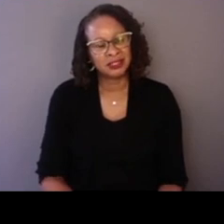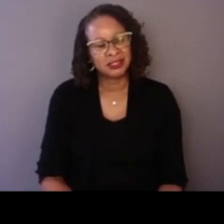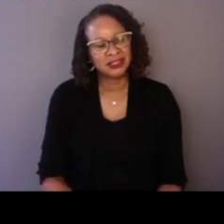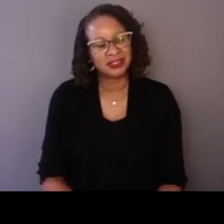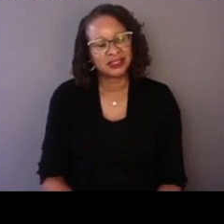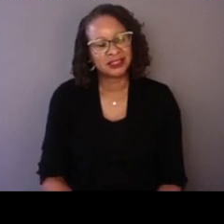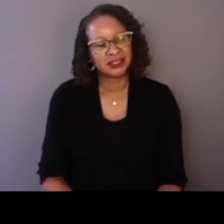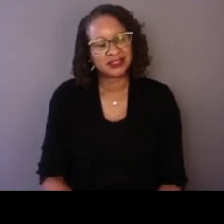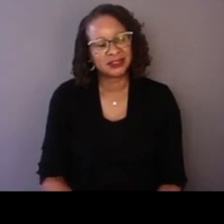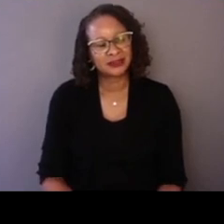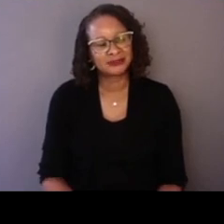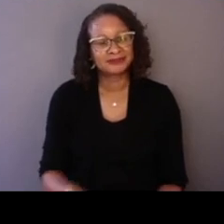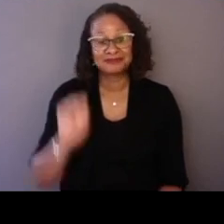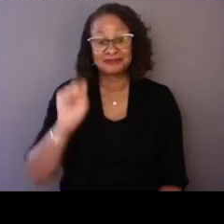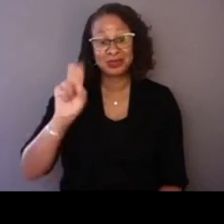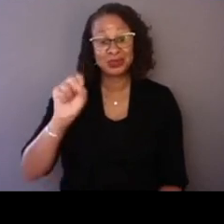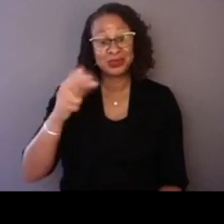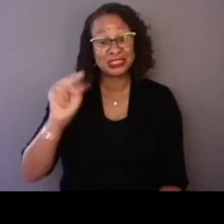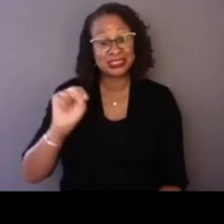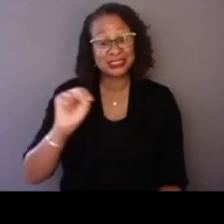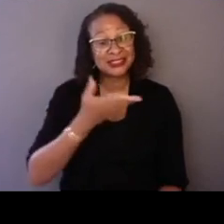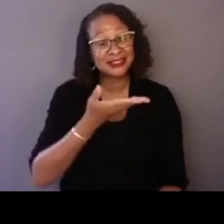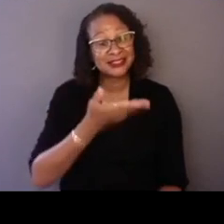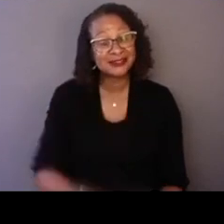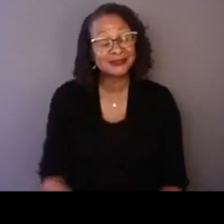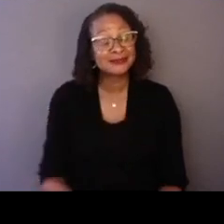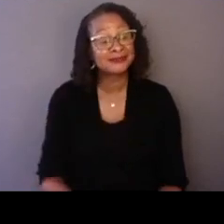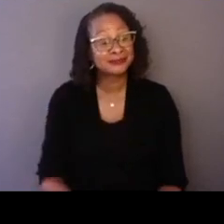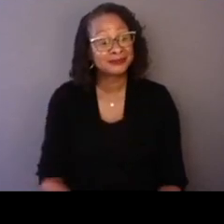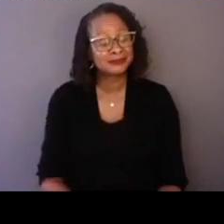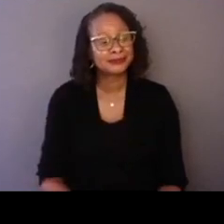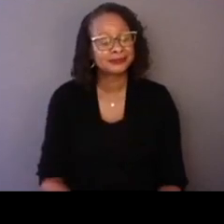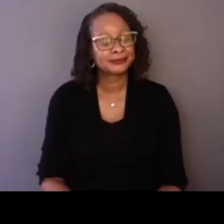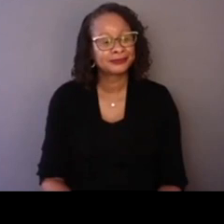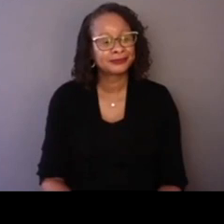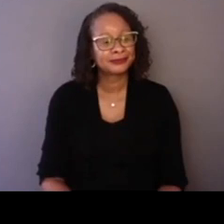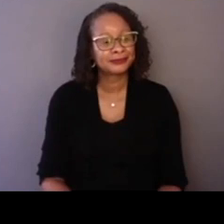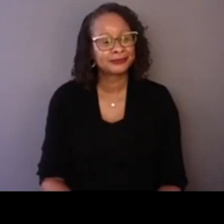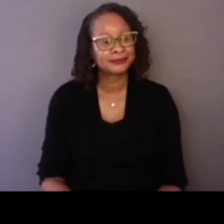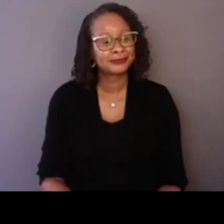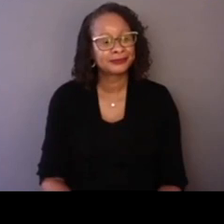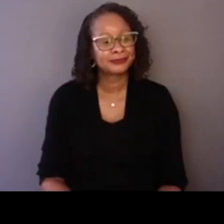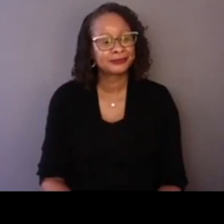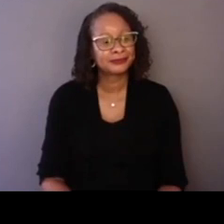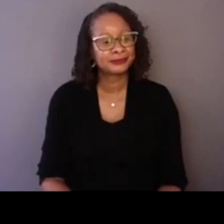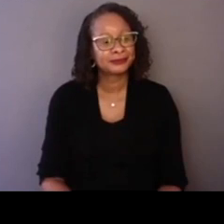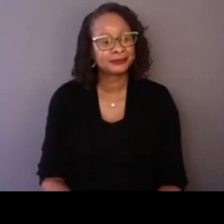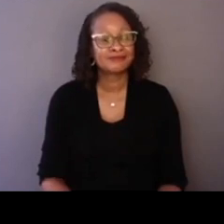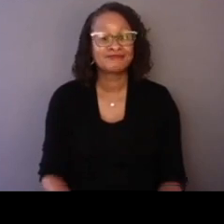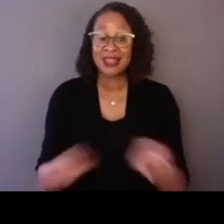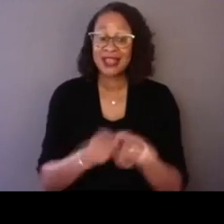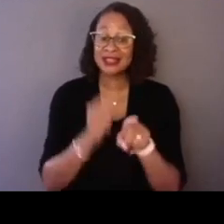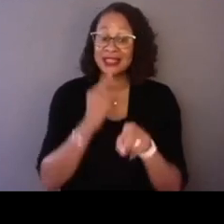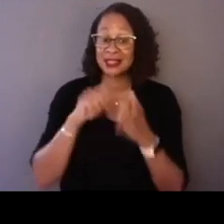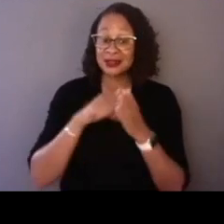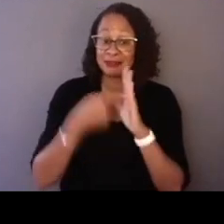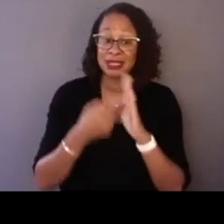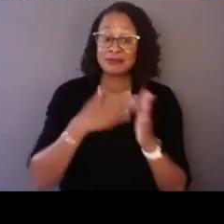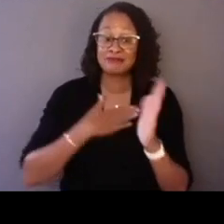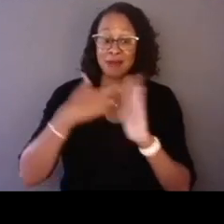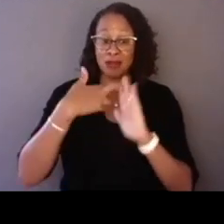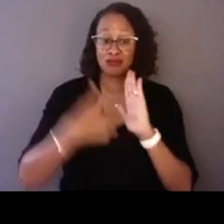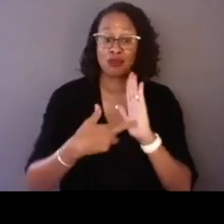And it looks like Susan might have something. Yeah, I have something. As I said in the beginning, my role in